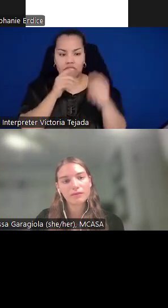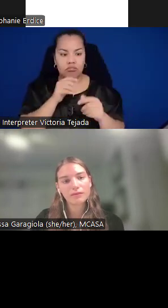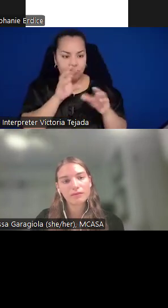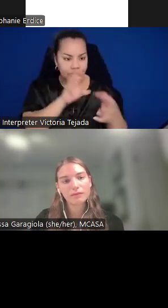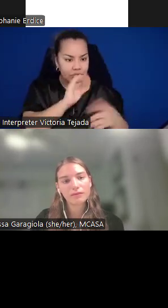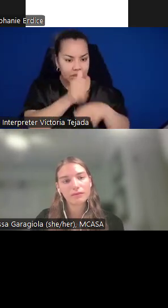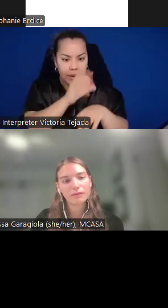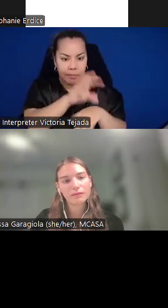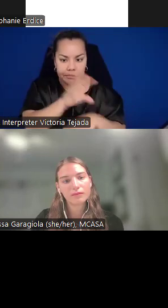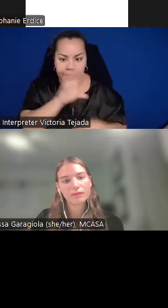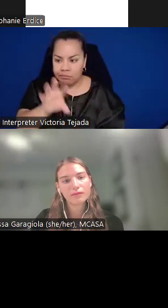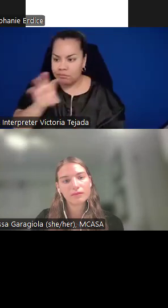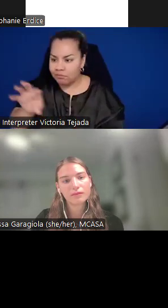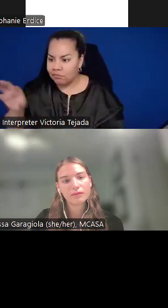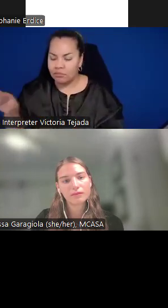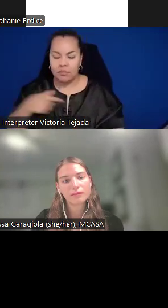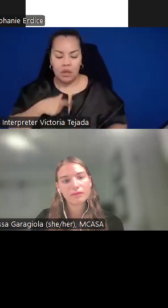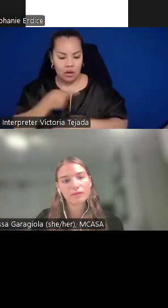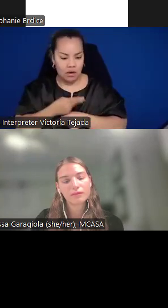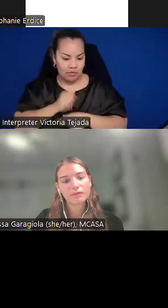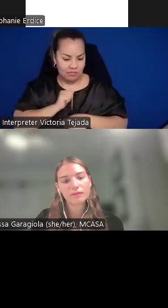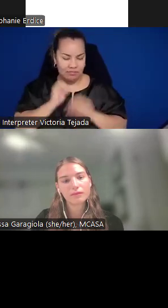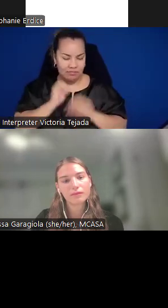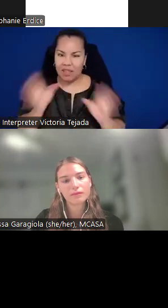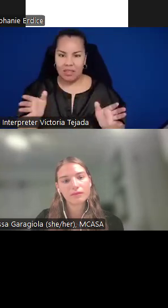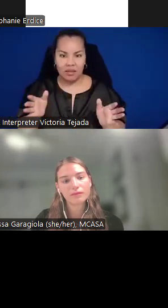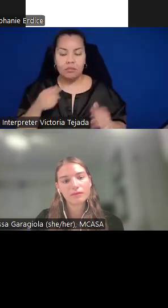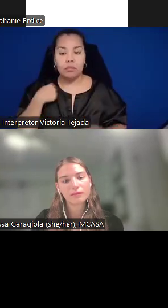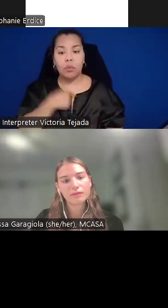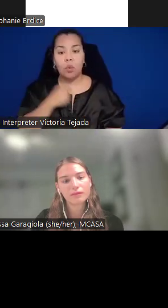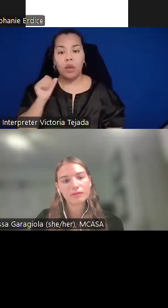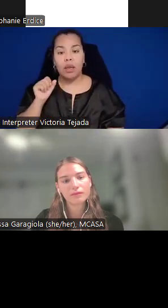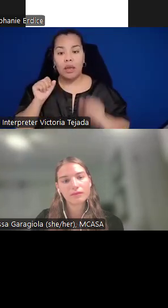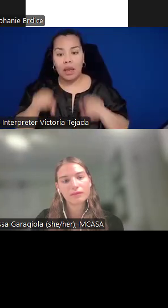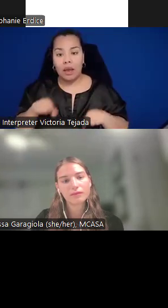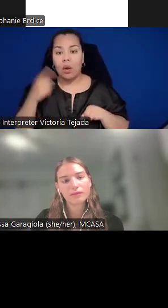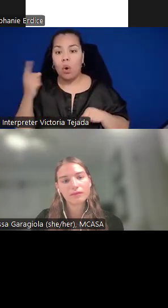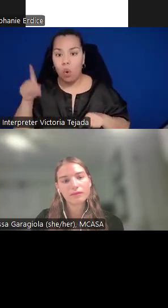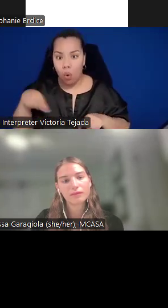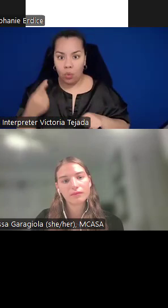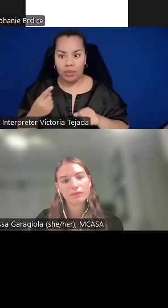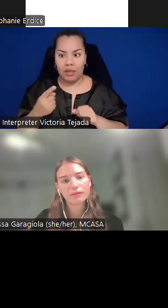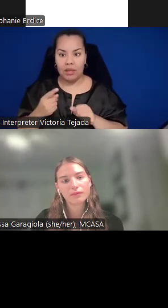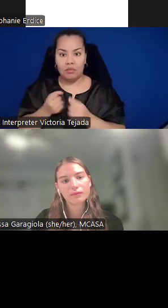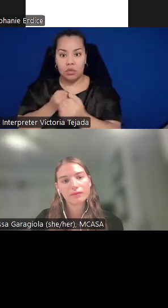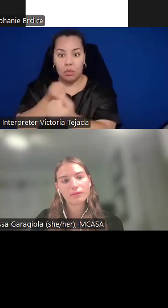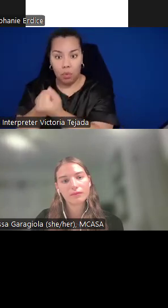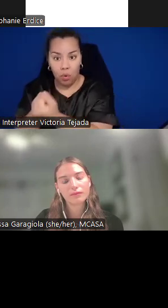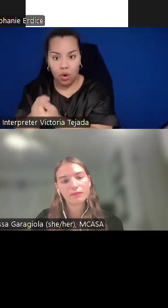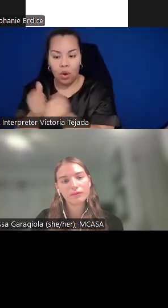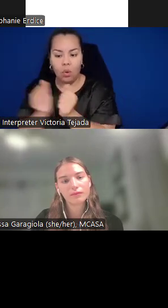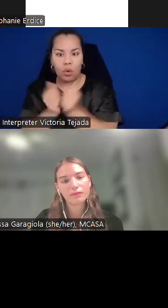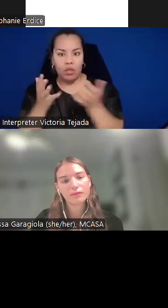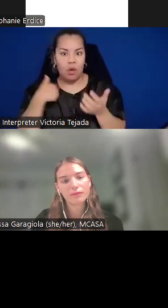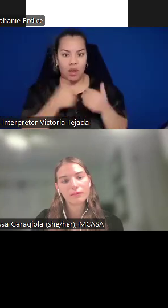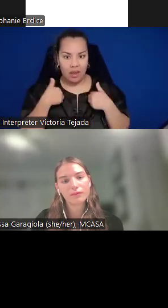care for myself. But you see, we can only give what we have. We give out of who we are. And if I